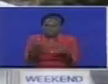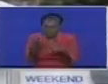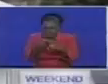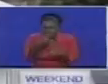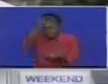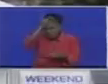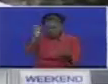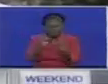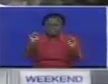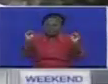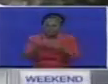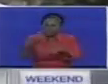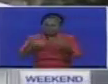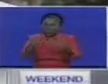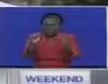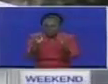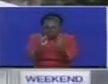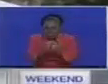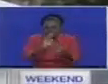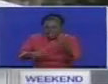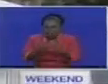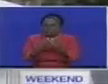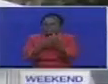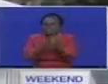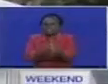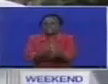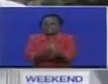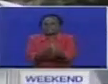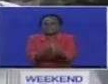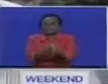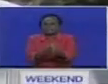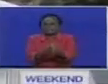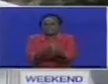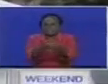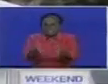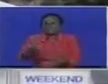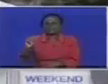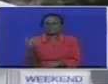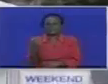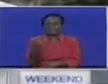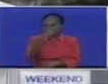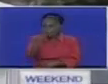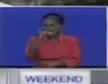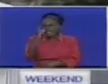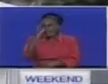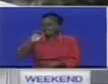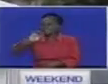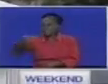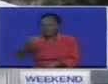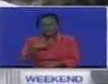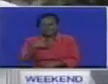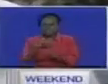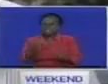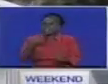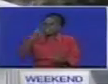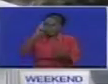can continue with a party without leaders. Do you know of any leaders here in Nyeri town or in Nyeri county? So we are